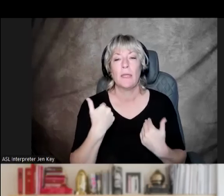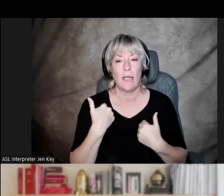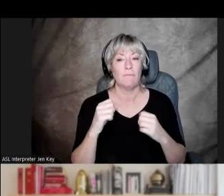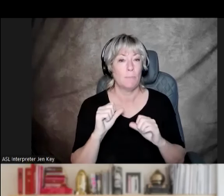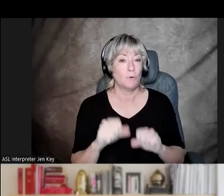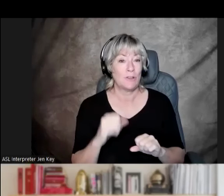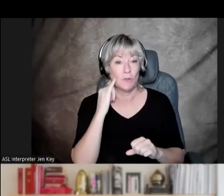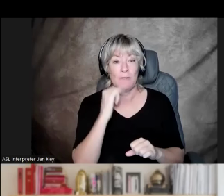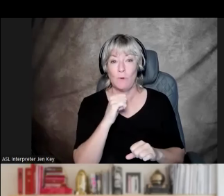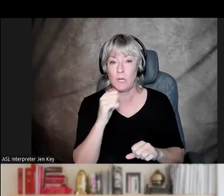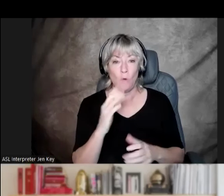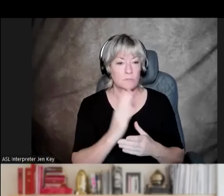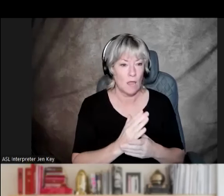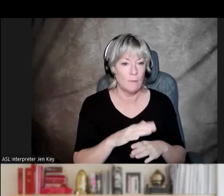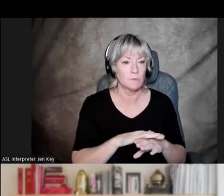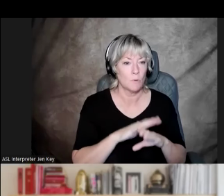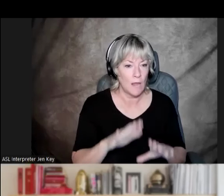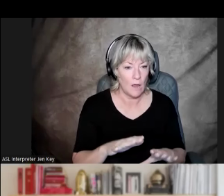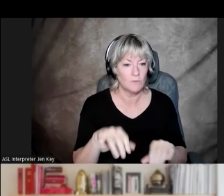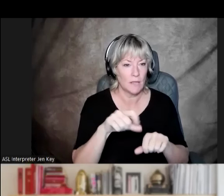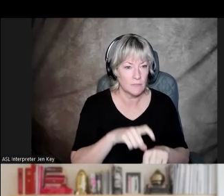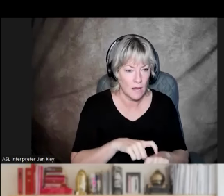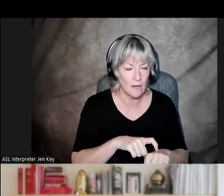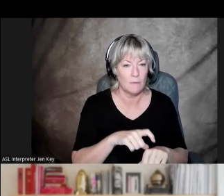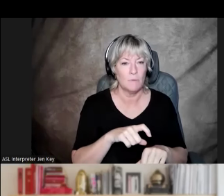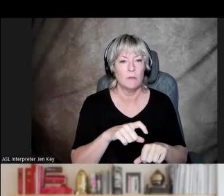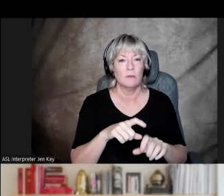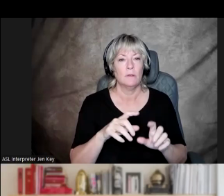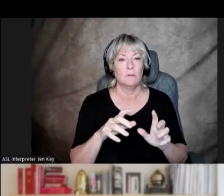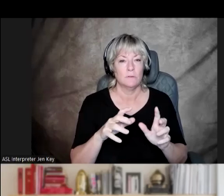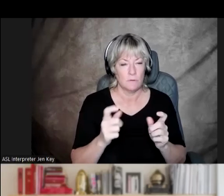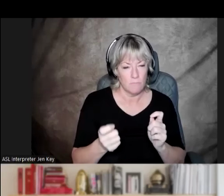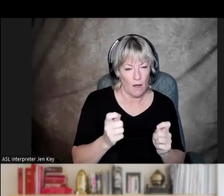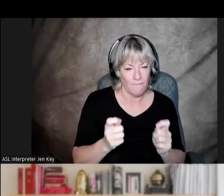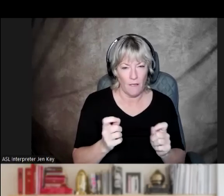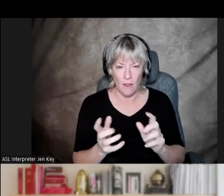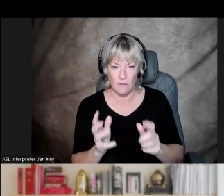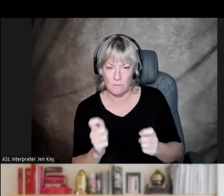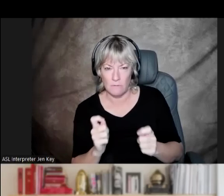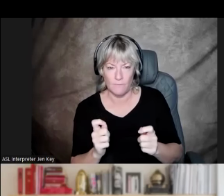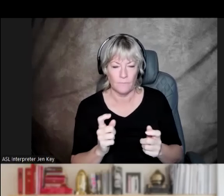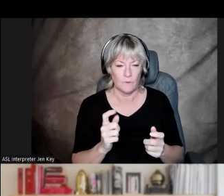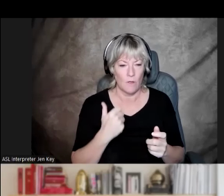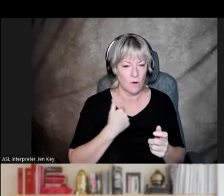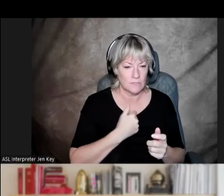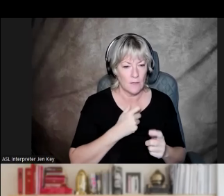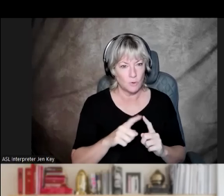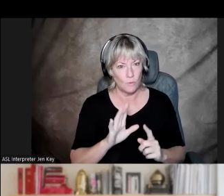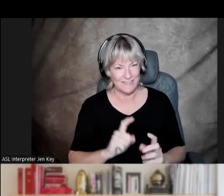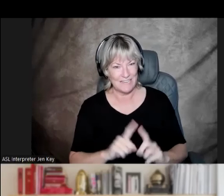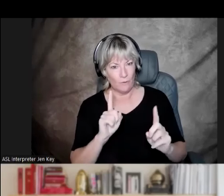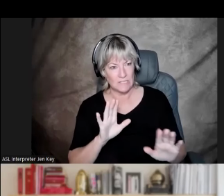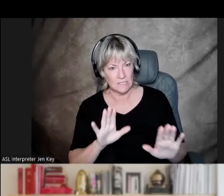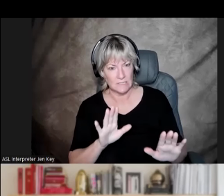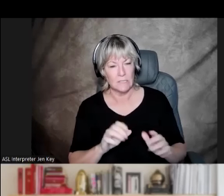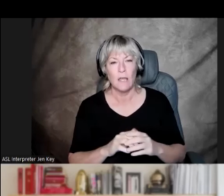not taking the time or slowing down to kind of modify or modulate ourselves to these differences, that